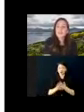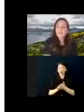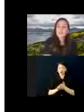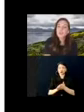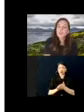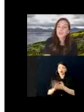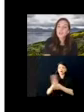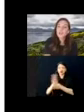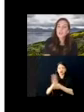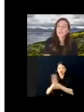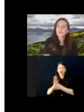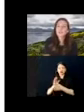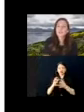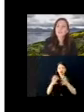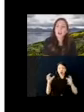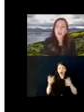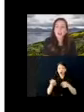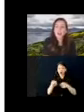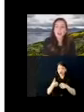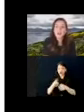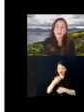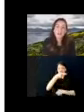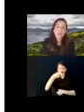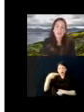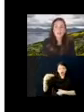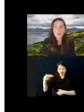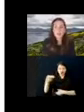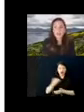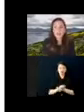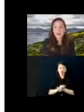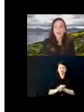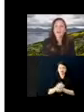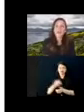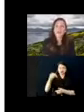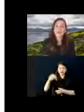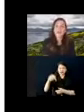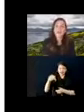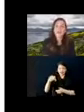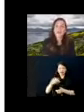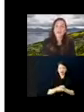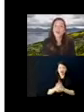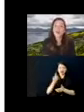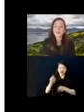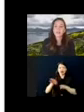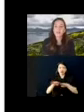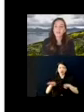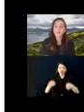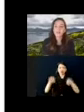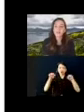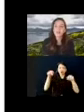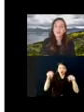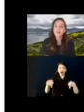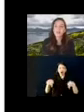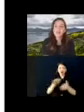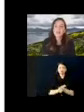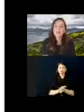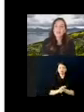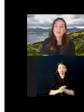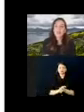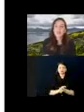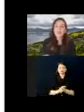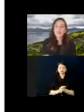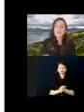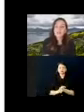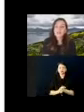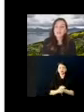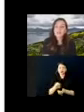vast majority of firms that are on the platforms today are MSMEs, they're small firms. But one thing that we've